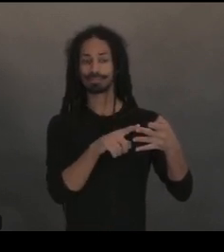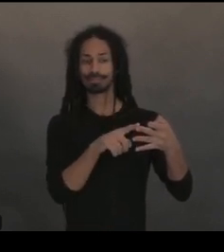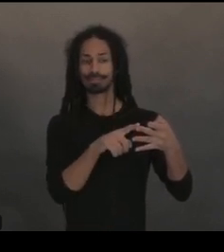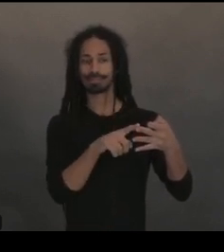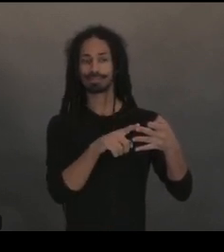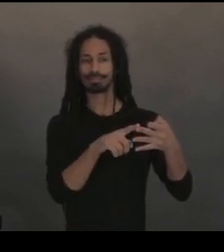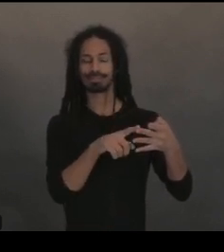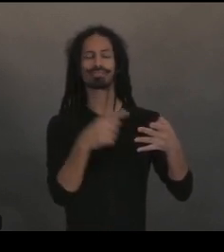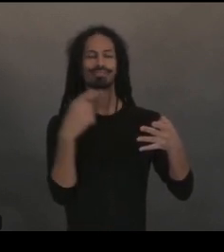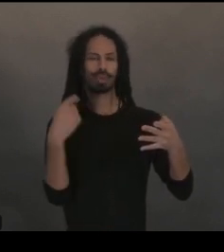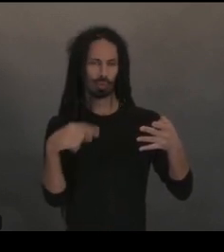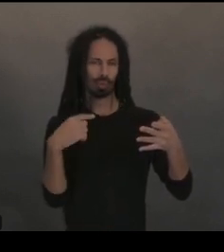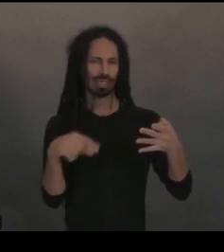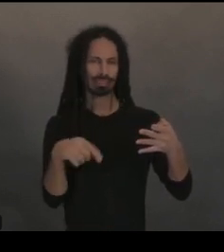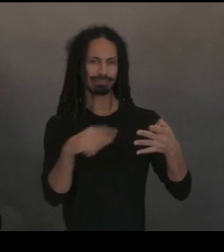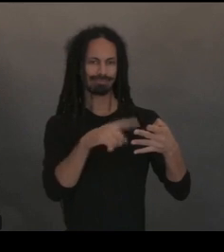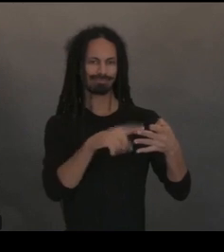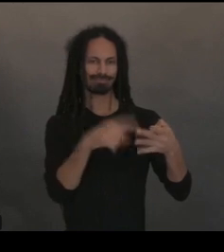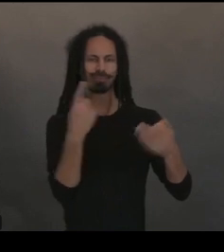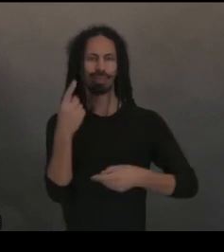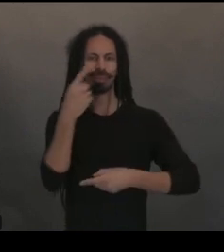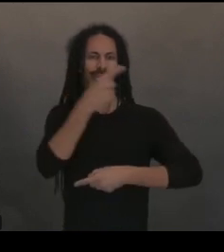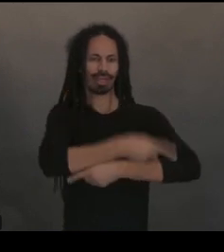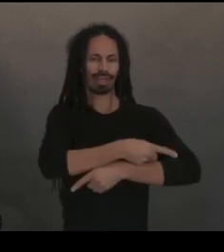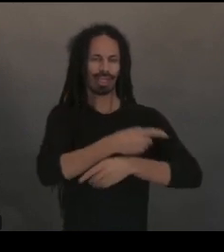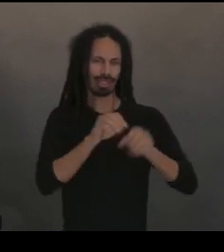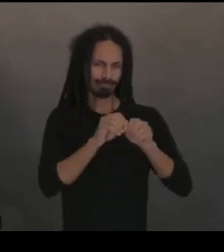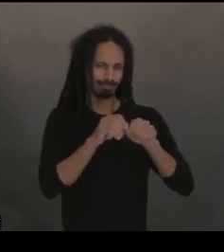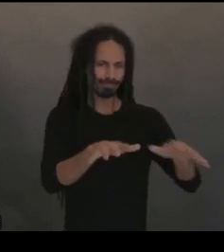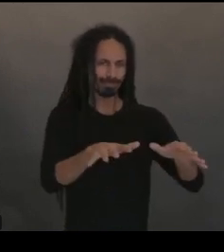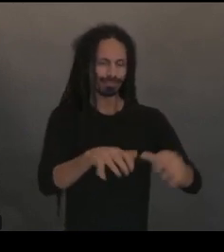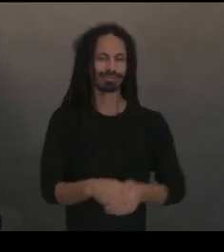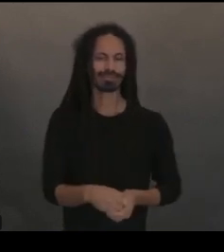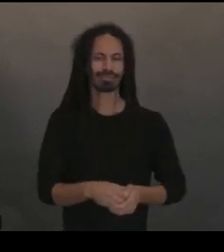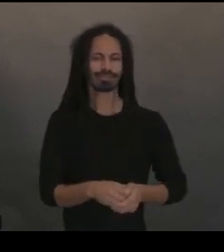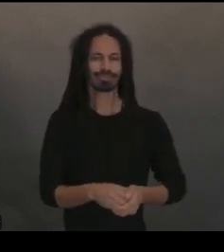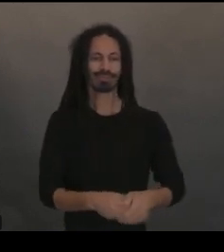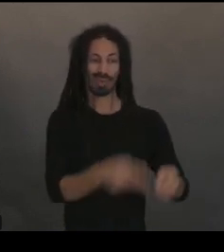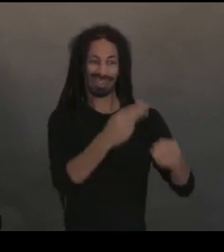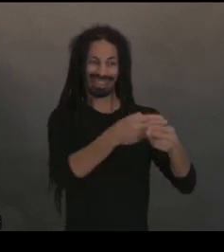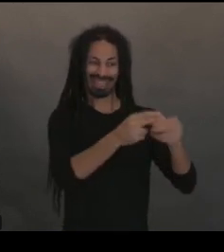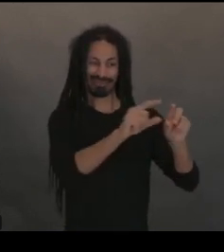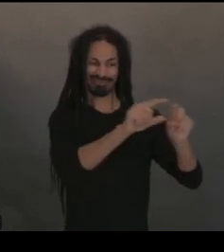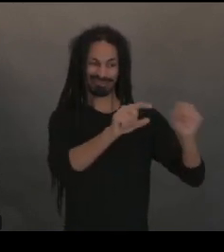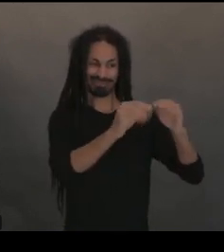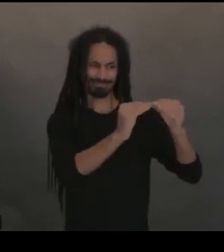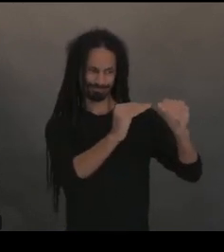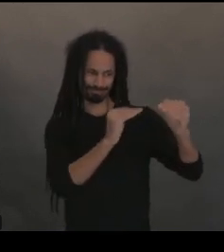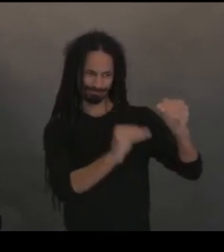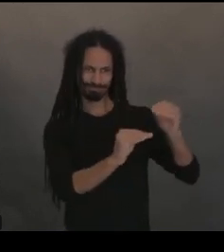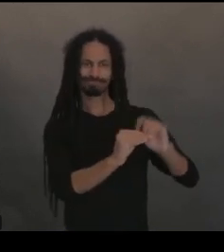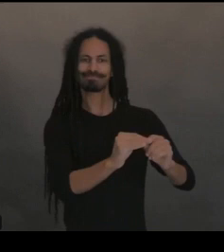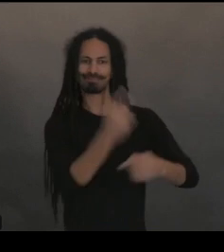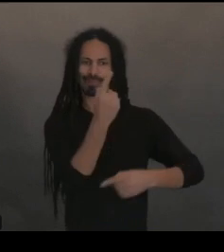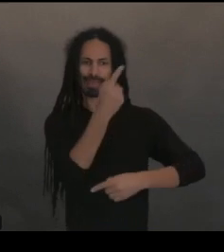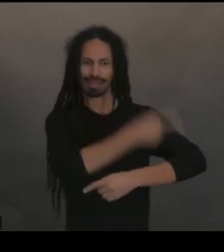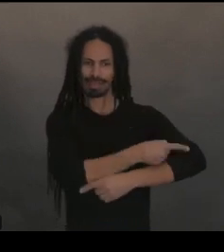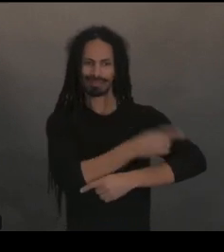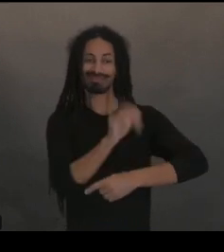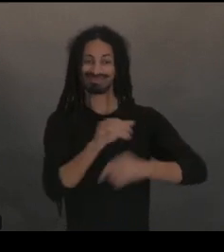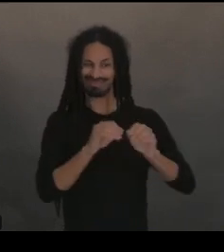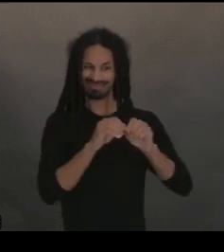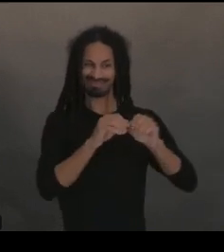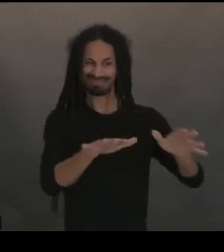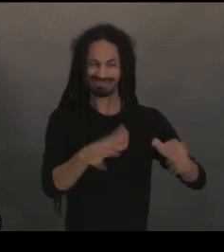the when, the date. So just under the author, we see a date. This is the publication date